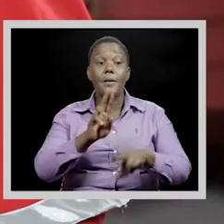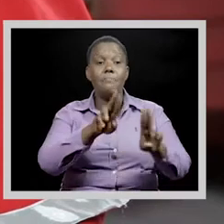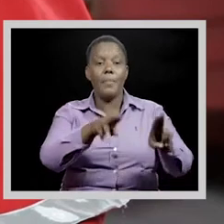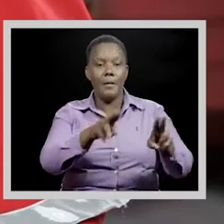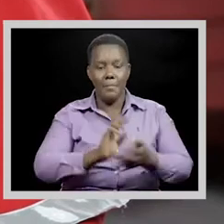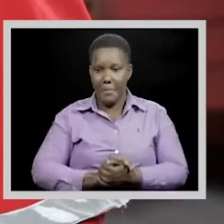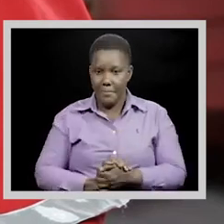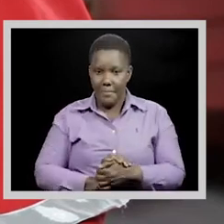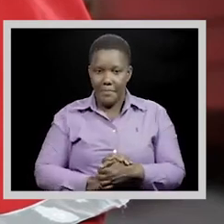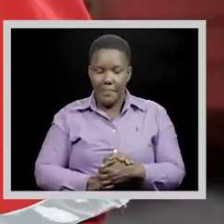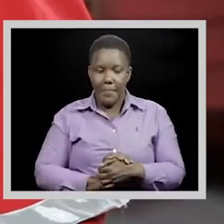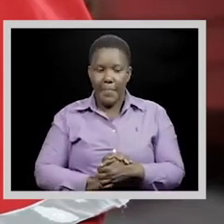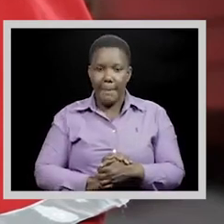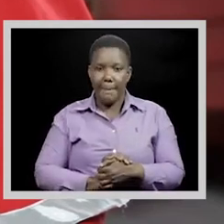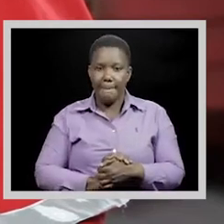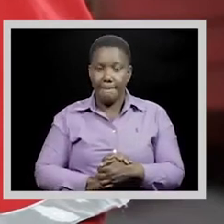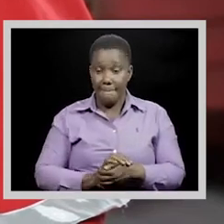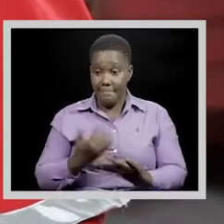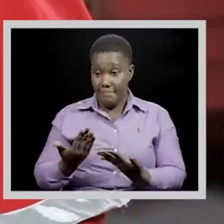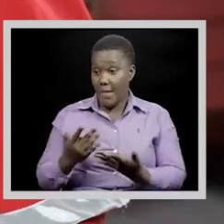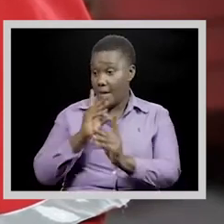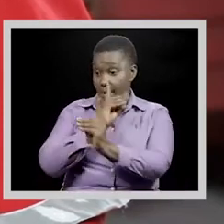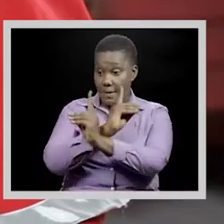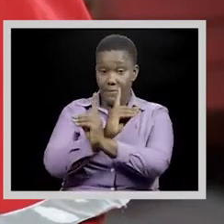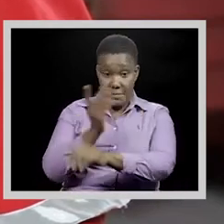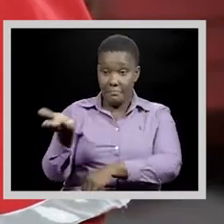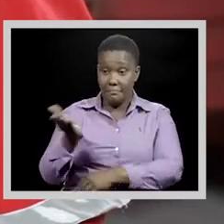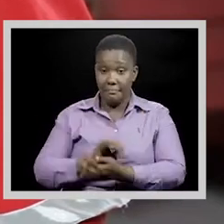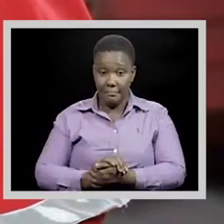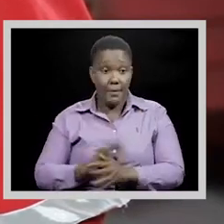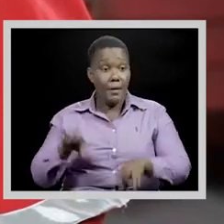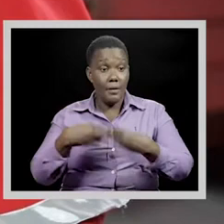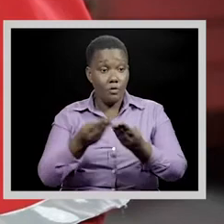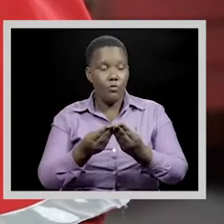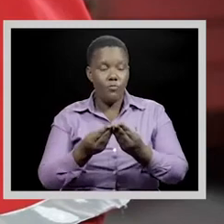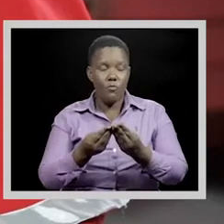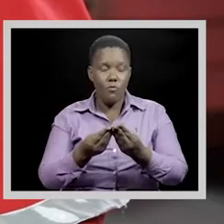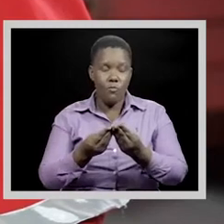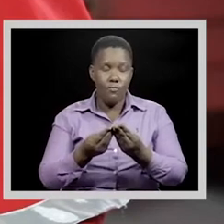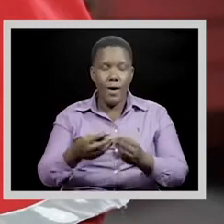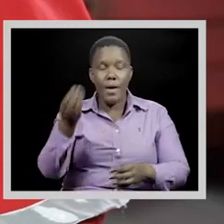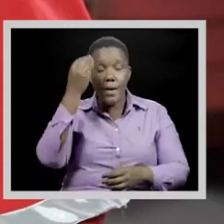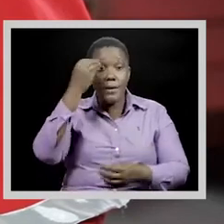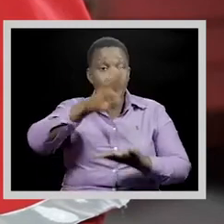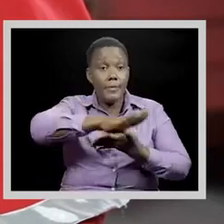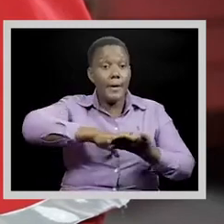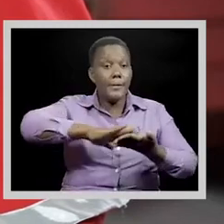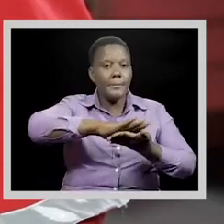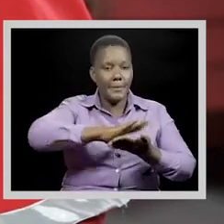in juvenile courts. This teaching tool will give you the basic